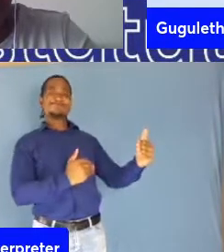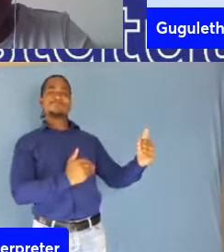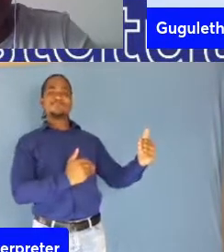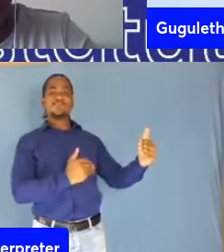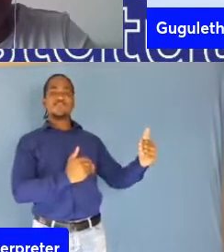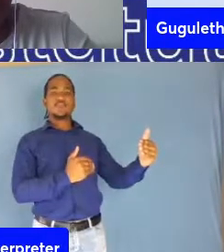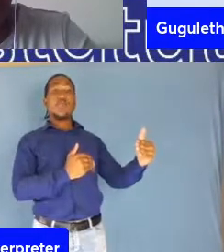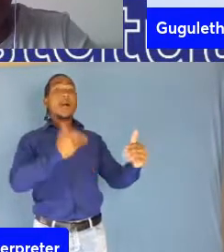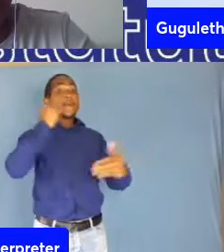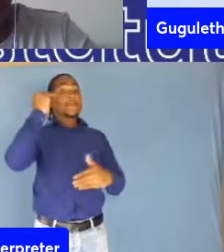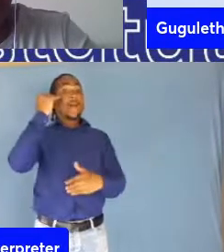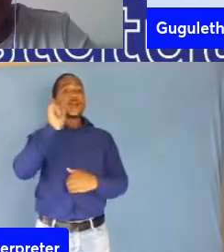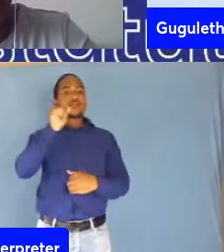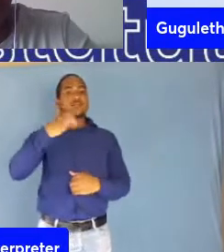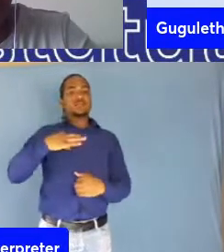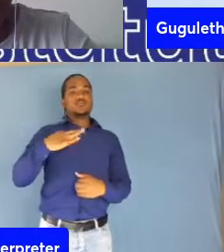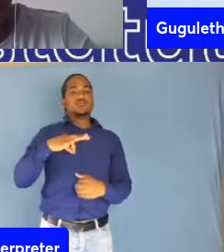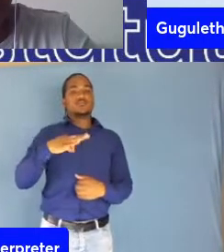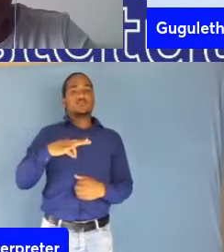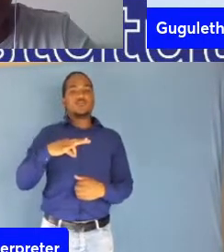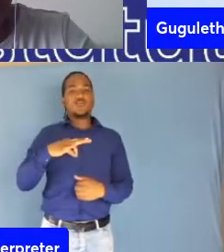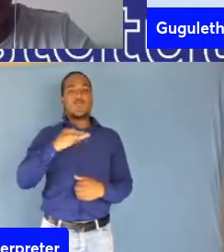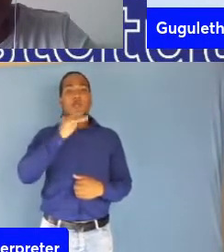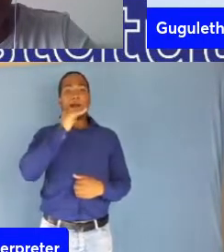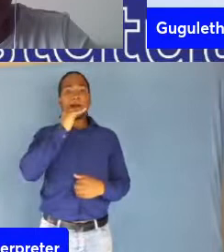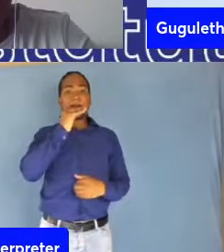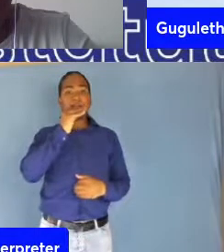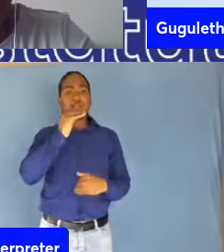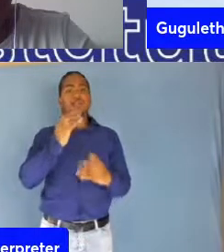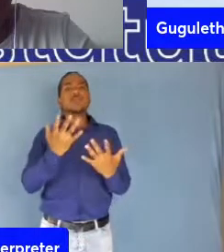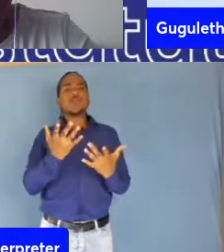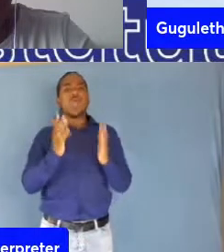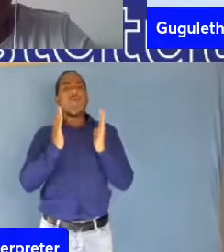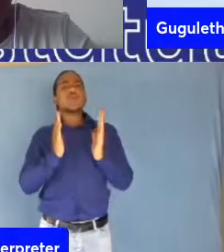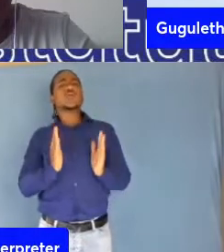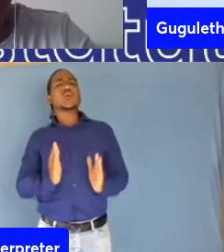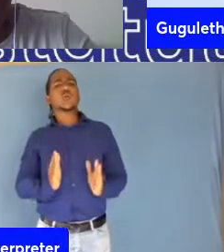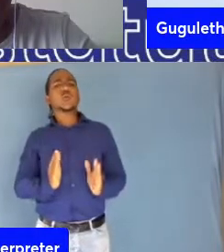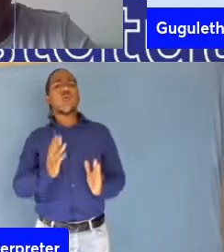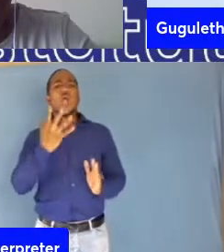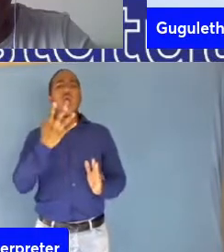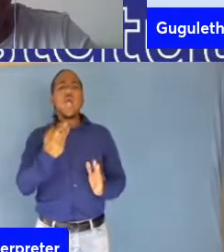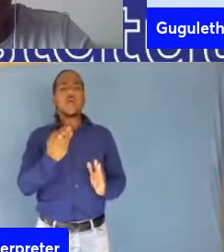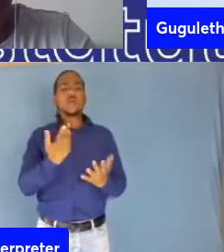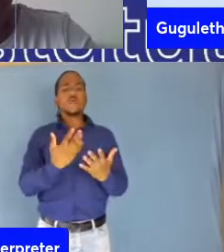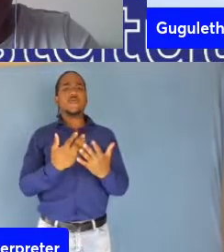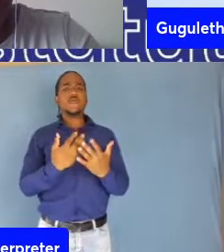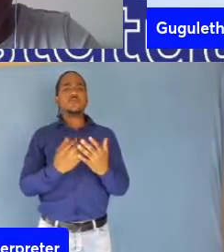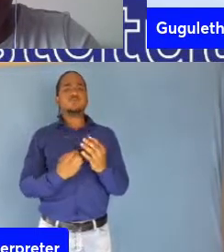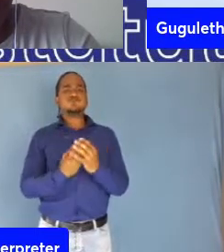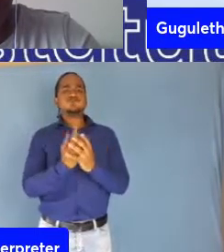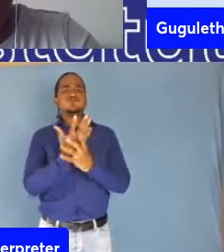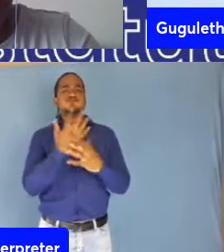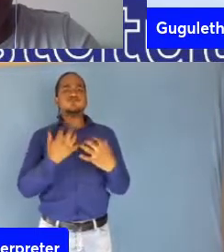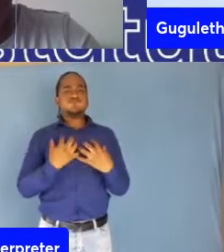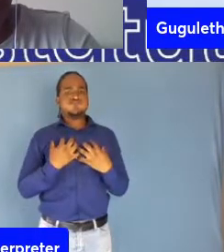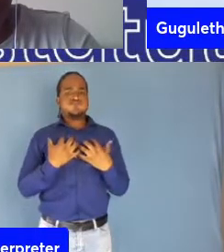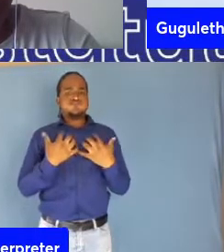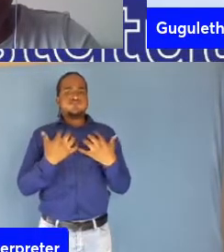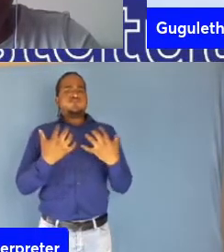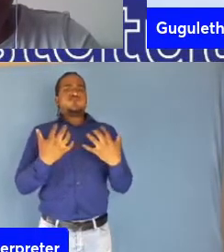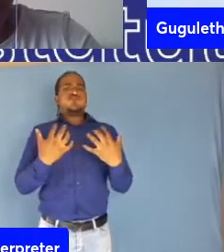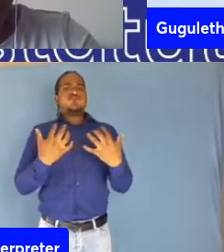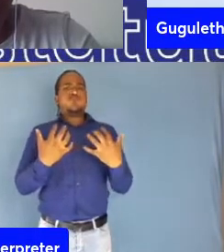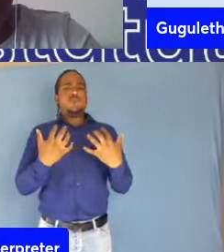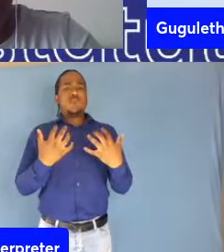right? And physiologically, there are a lot of things. I mean, the boobies are starting, to form. So when